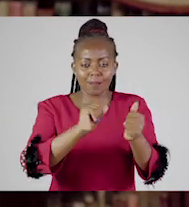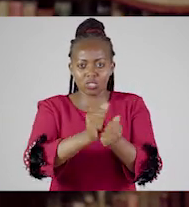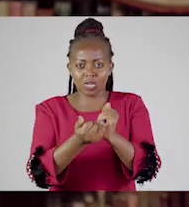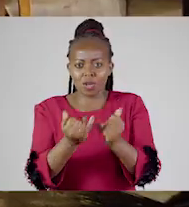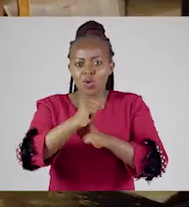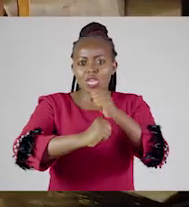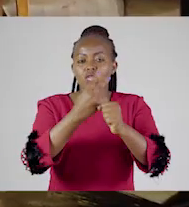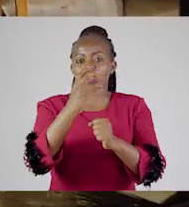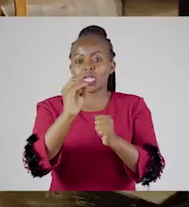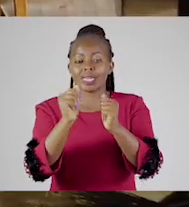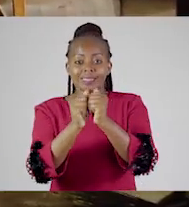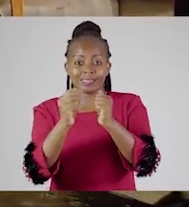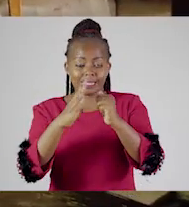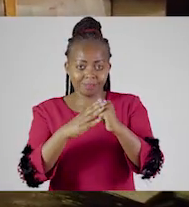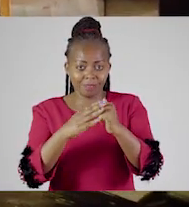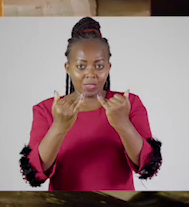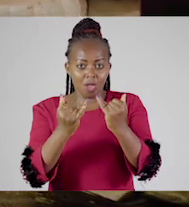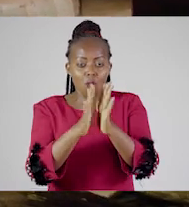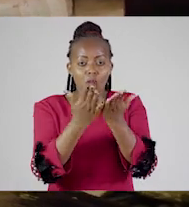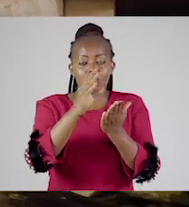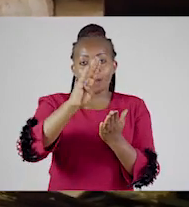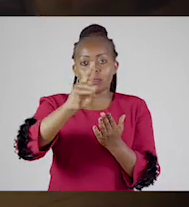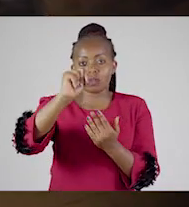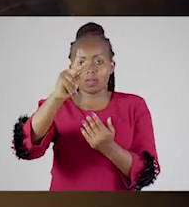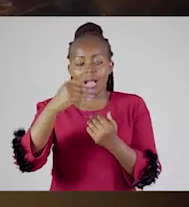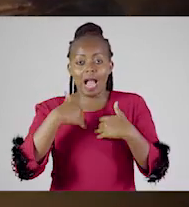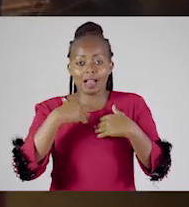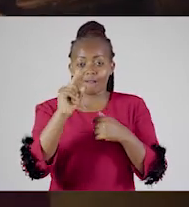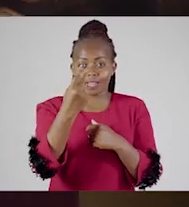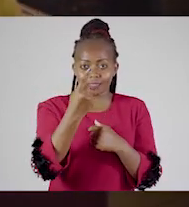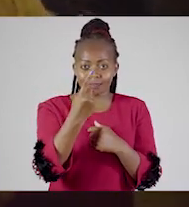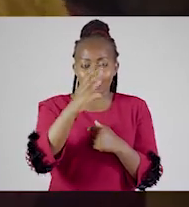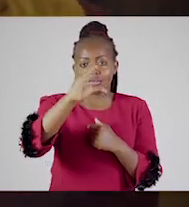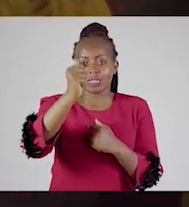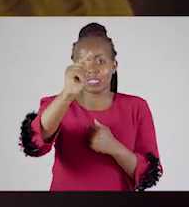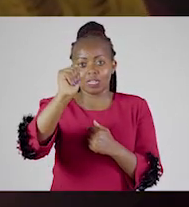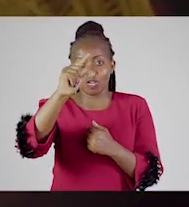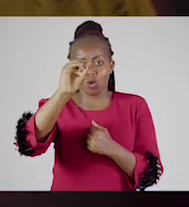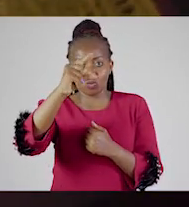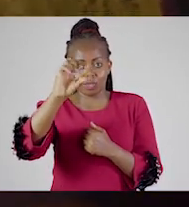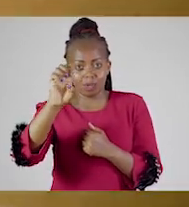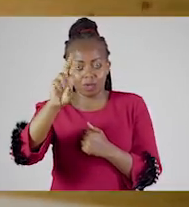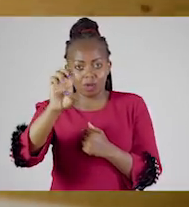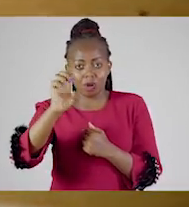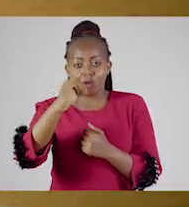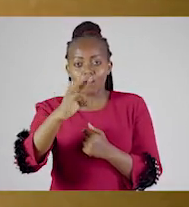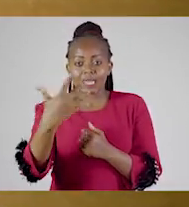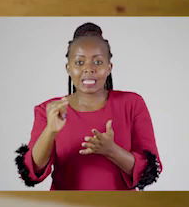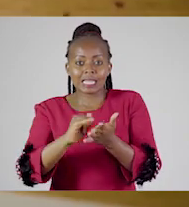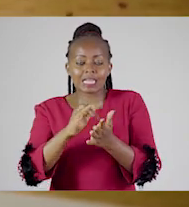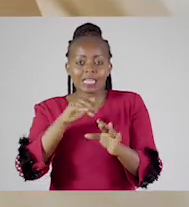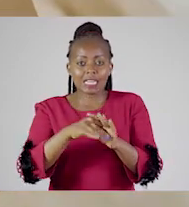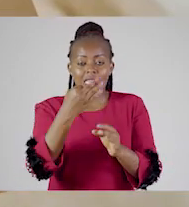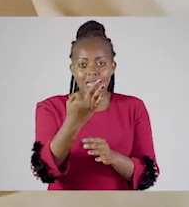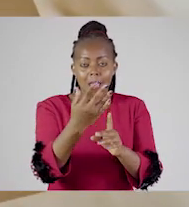change. In 2019, Bookbank created the first ever digital catalogue of the items housed in the